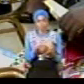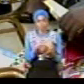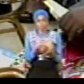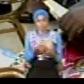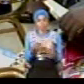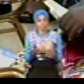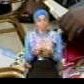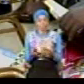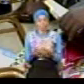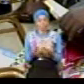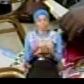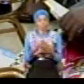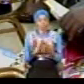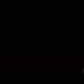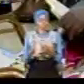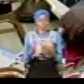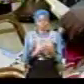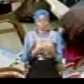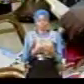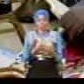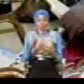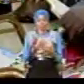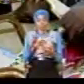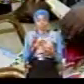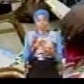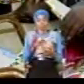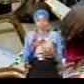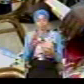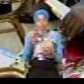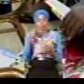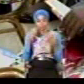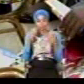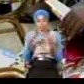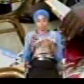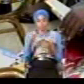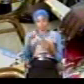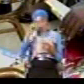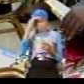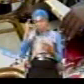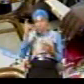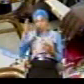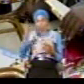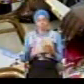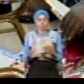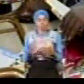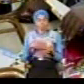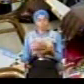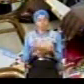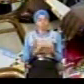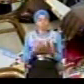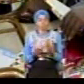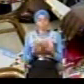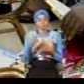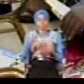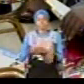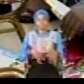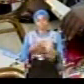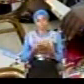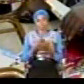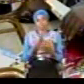of the man of God, and after that prayer, he felt he was getting better. And then he went to